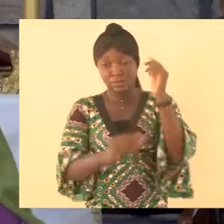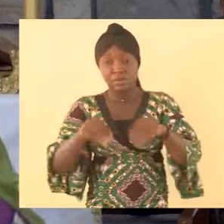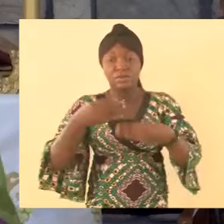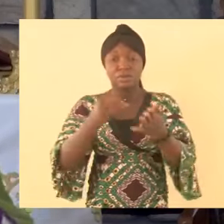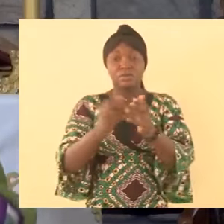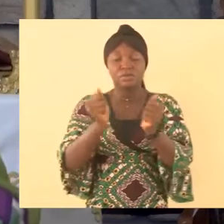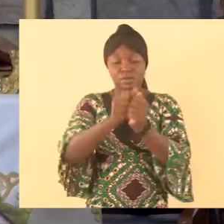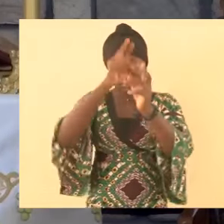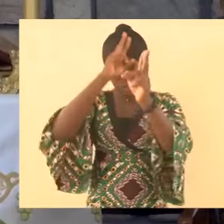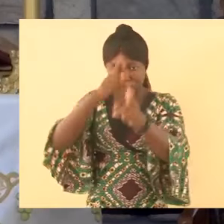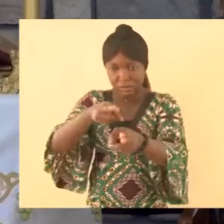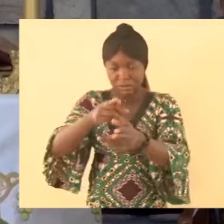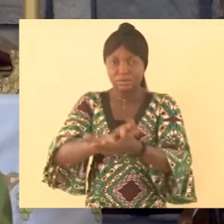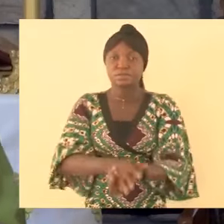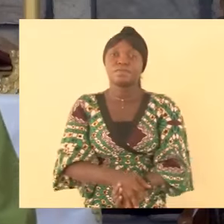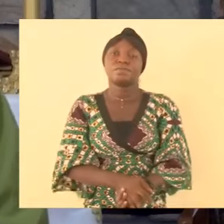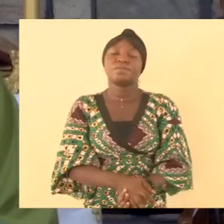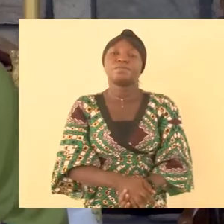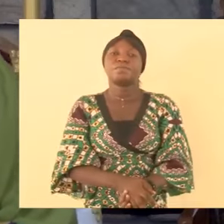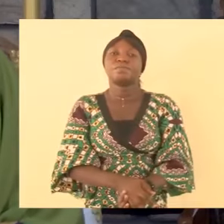give it with dignity.